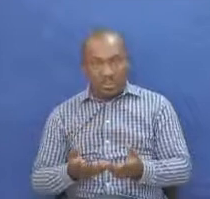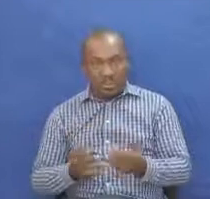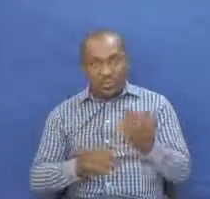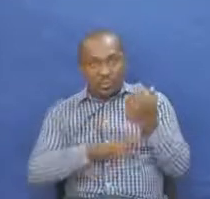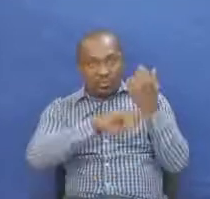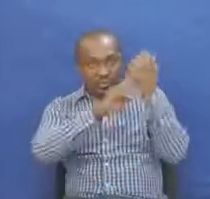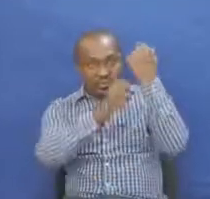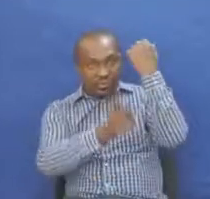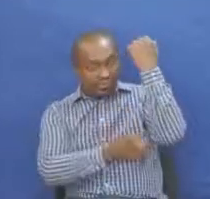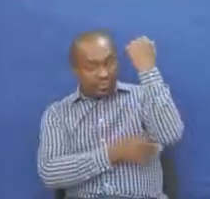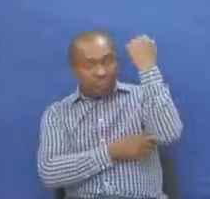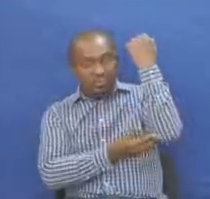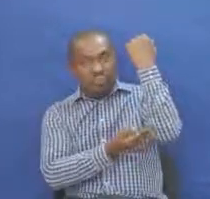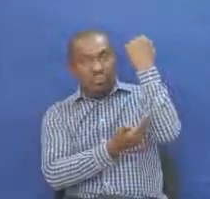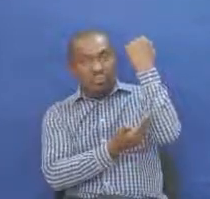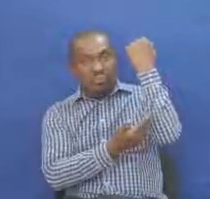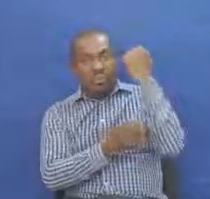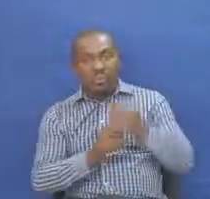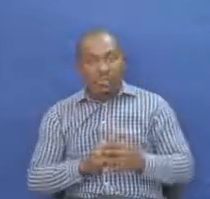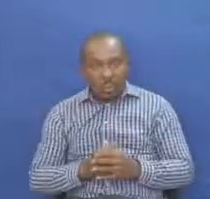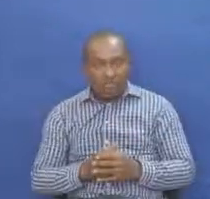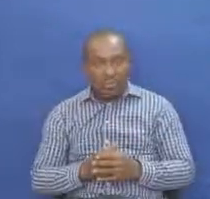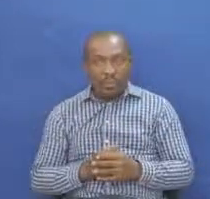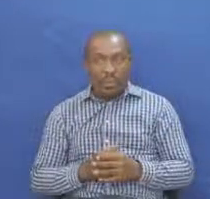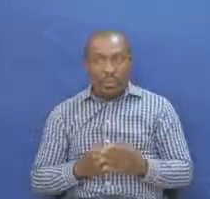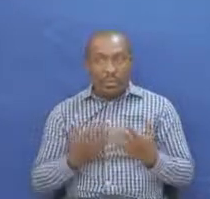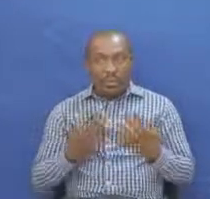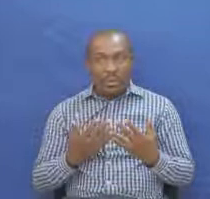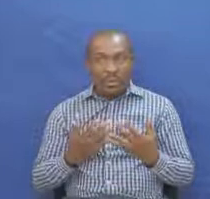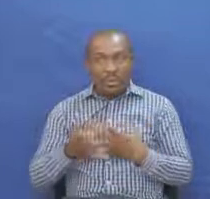For instance, we can take a multicellular organisms.